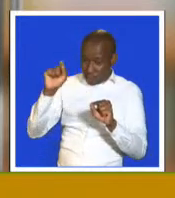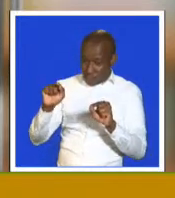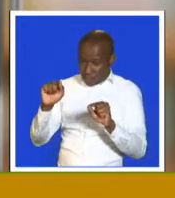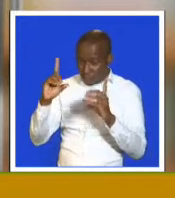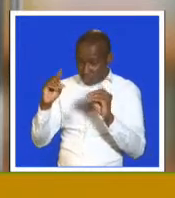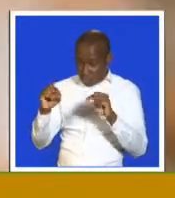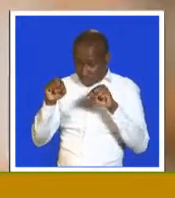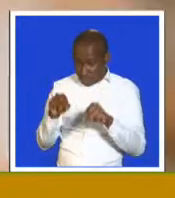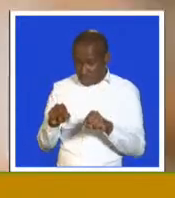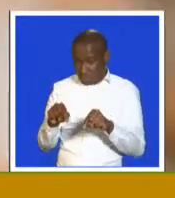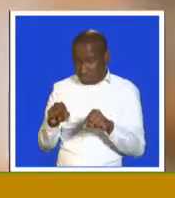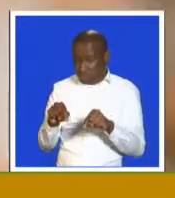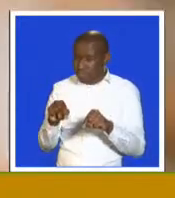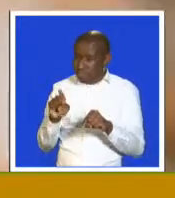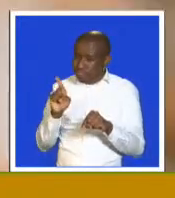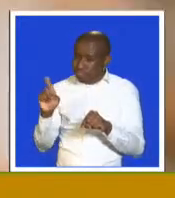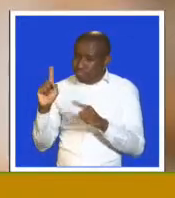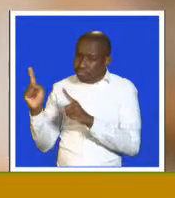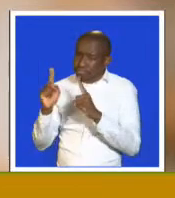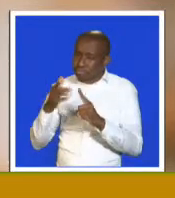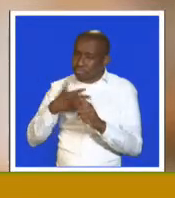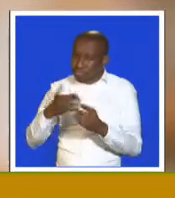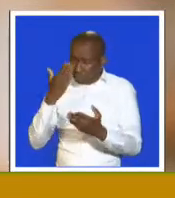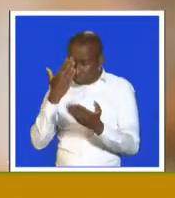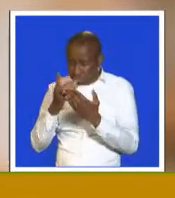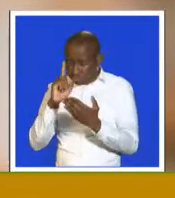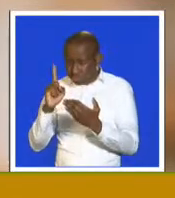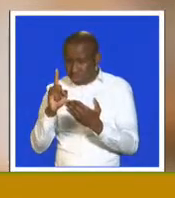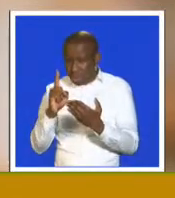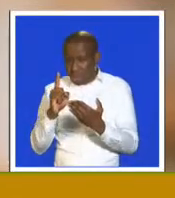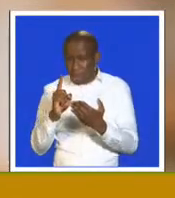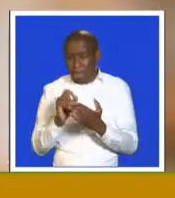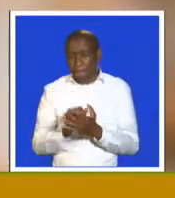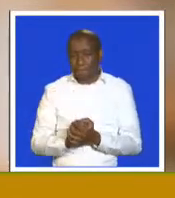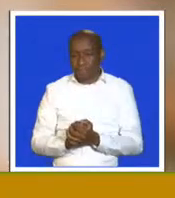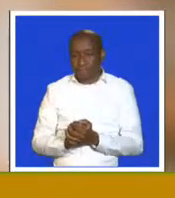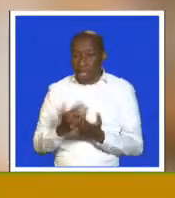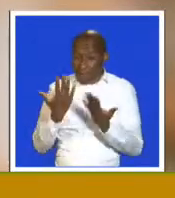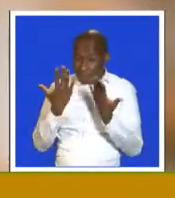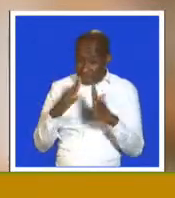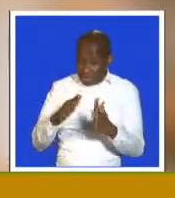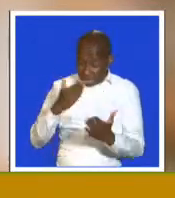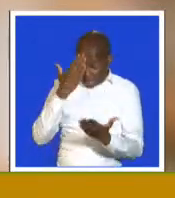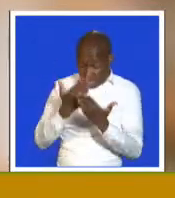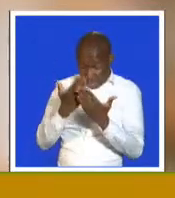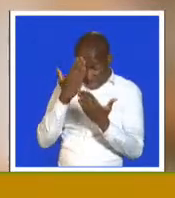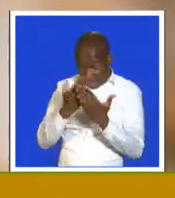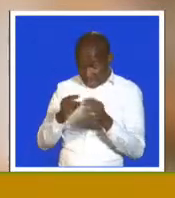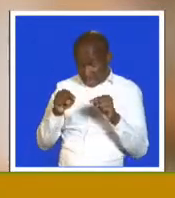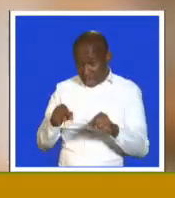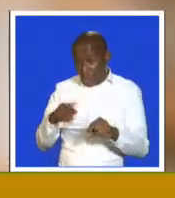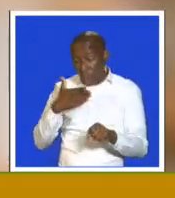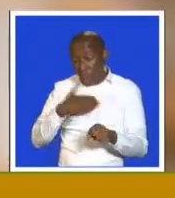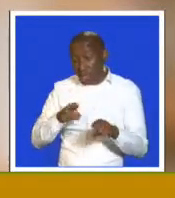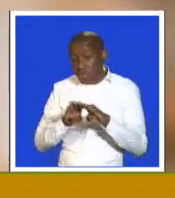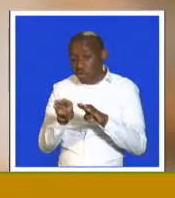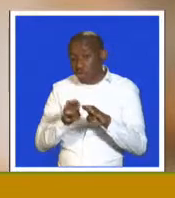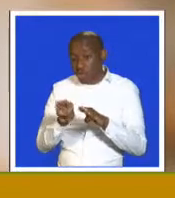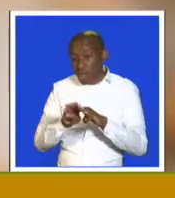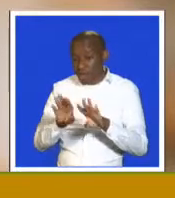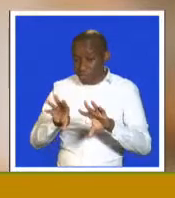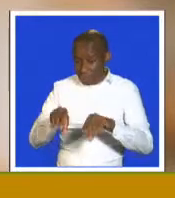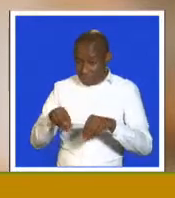we are. Okay. What are you expecting your Form 3 learner to have learned by the end of the lesson? By the end of today's lesson, I expect them to be able to